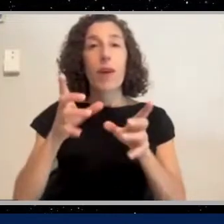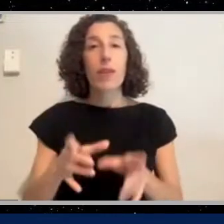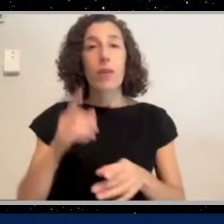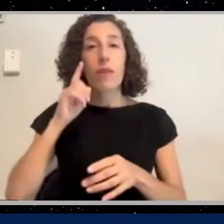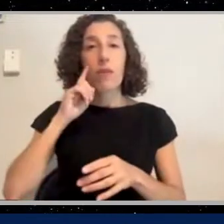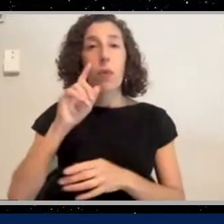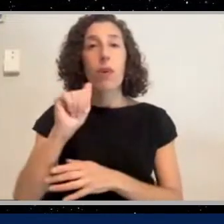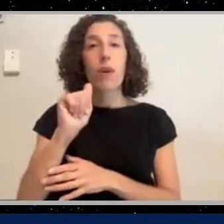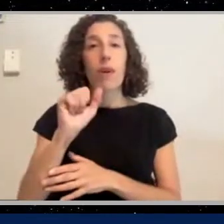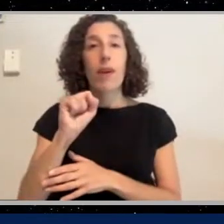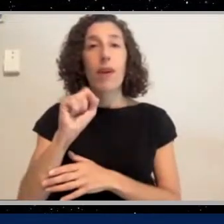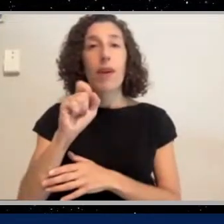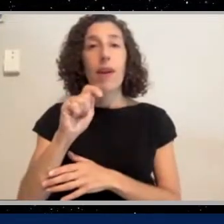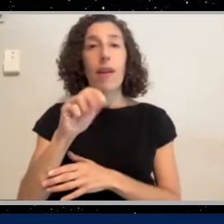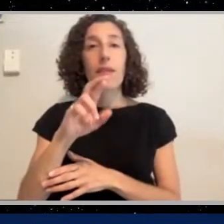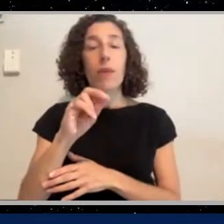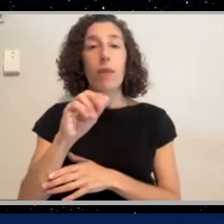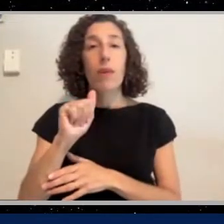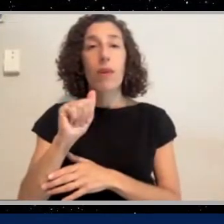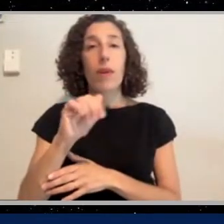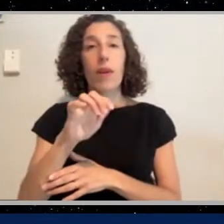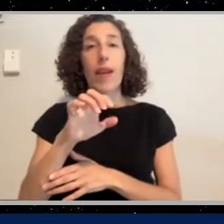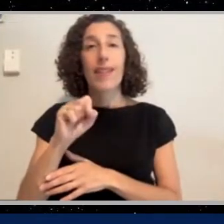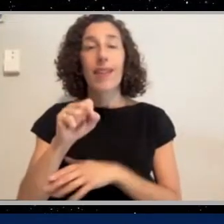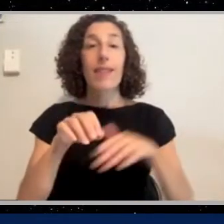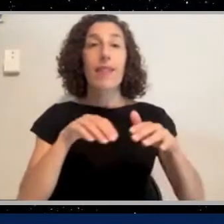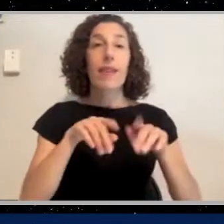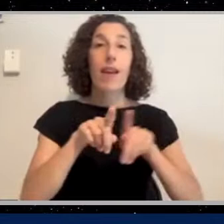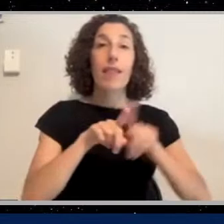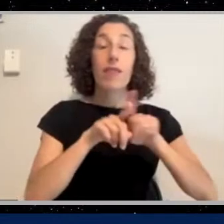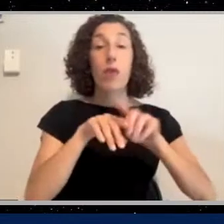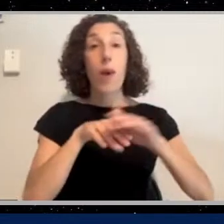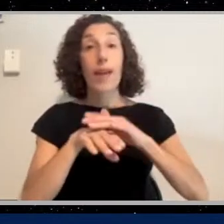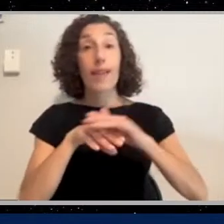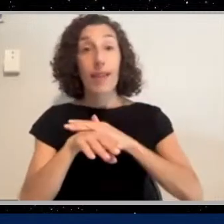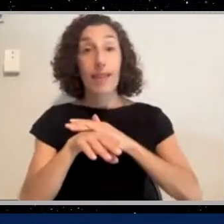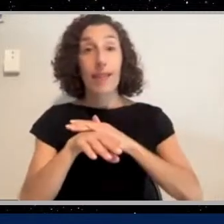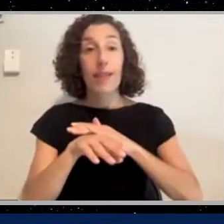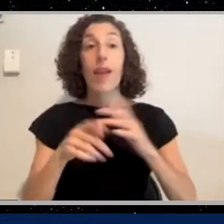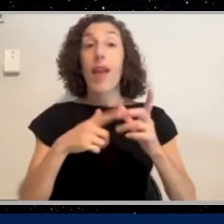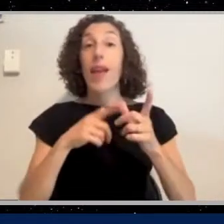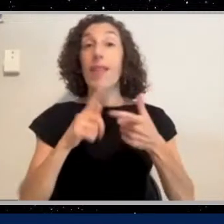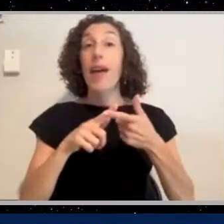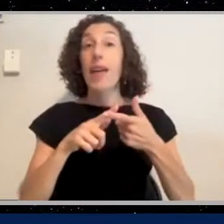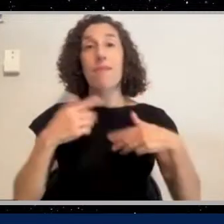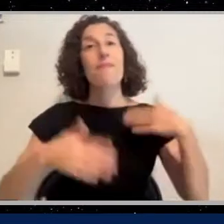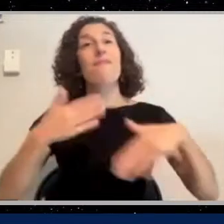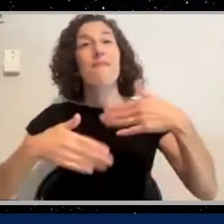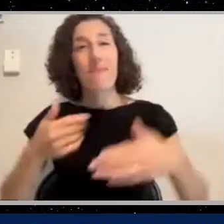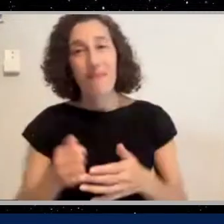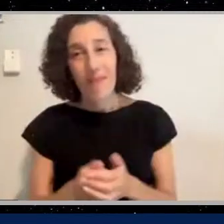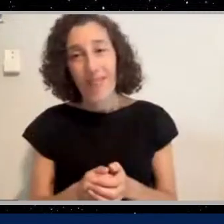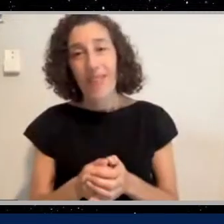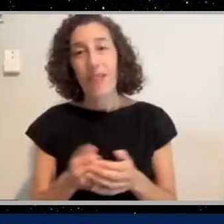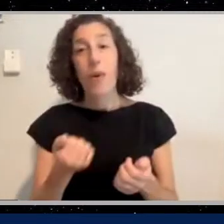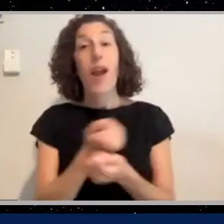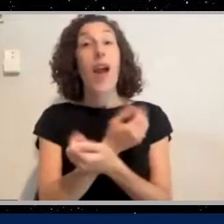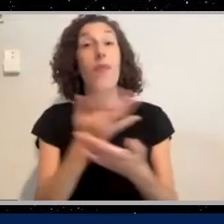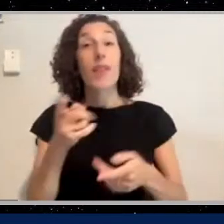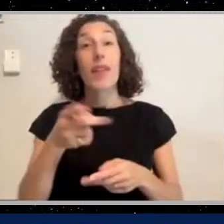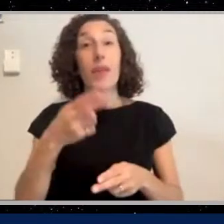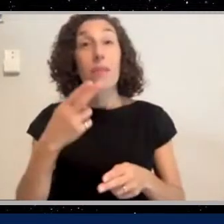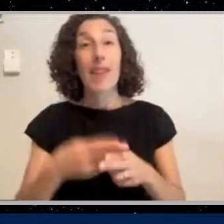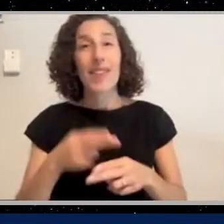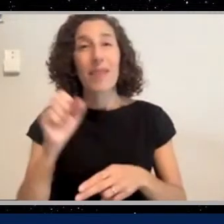Mm-hmm. And yeah, so it kind of went from there. So I think, Sawyer, your experience was